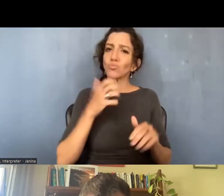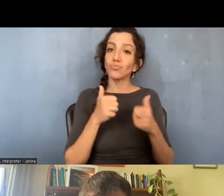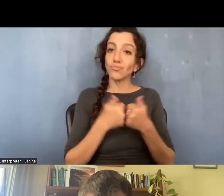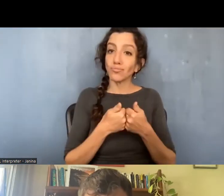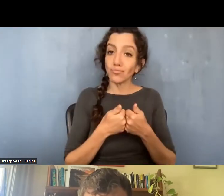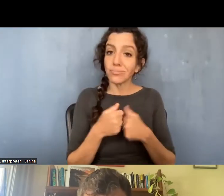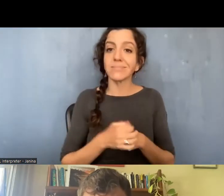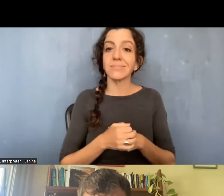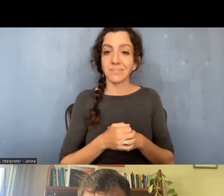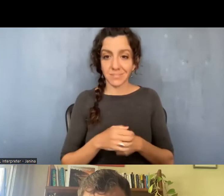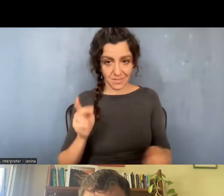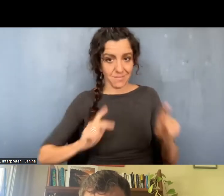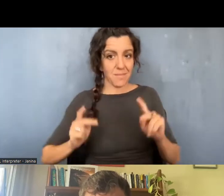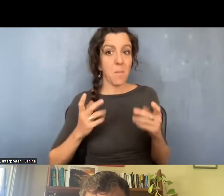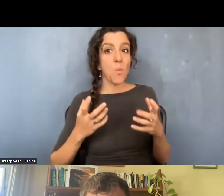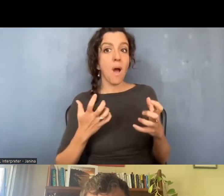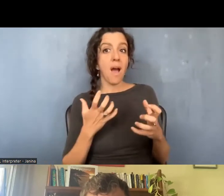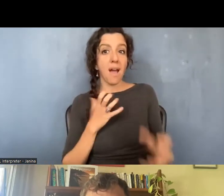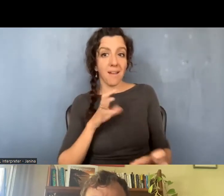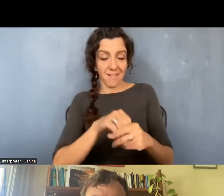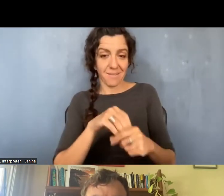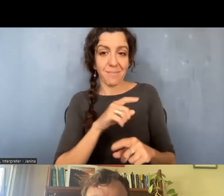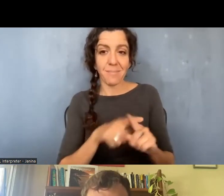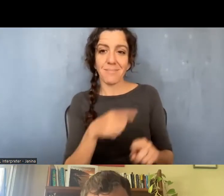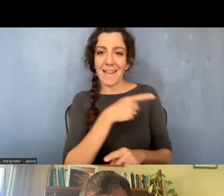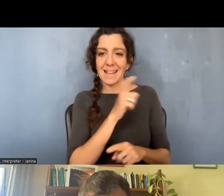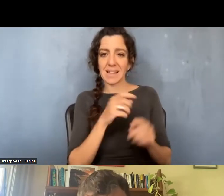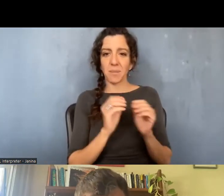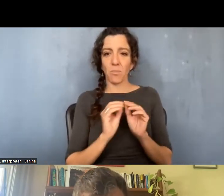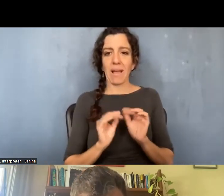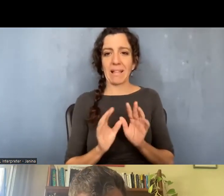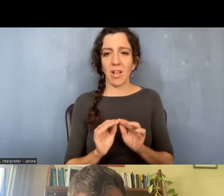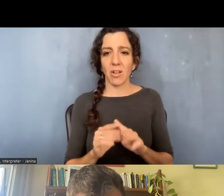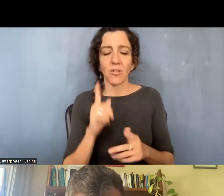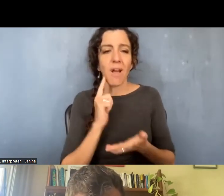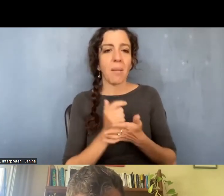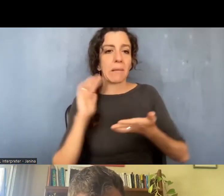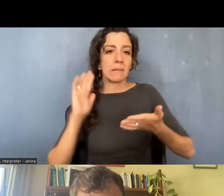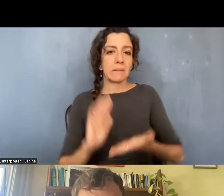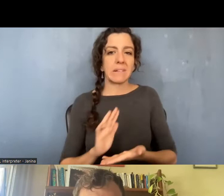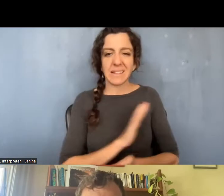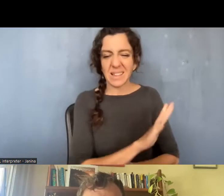want to participate, but they need more clarity to alleviate unnecessary concern. Next